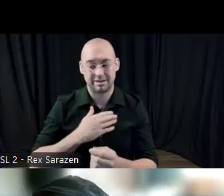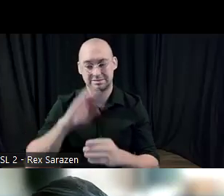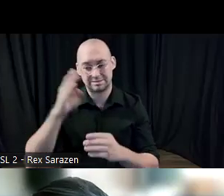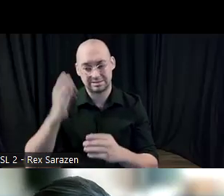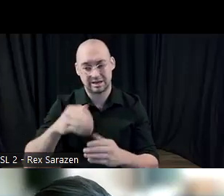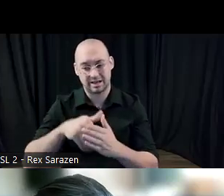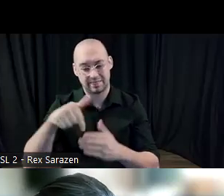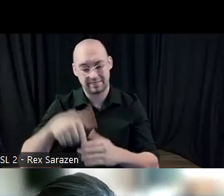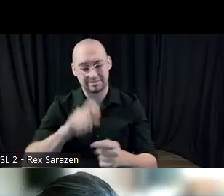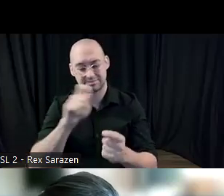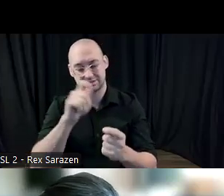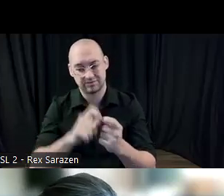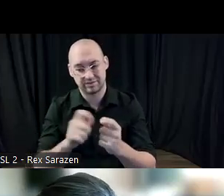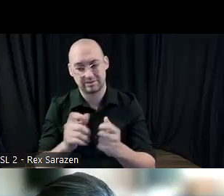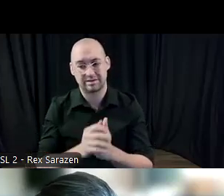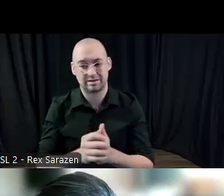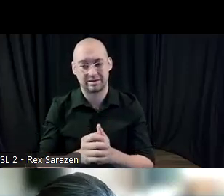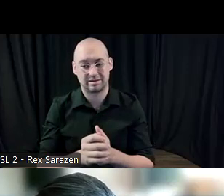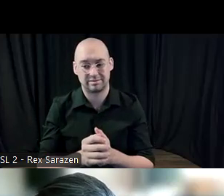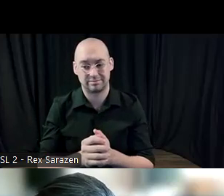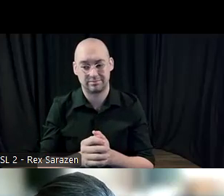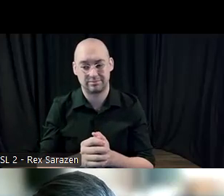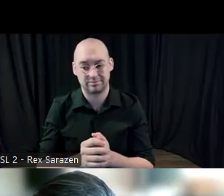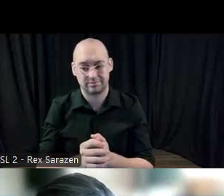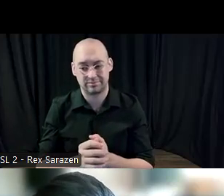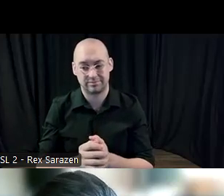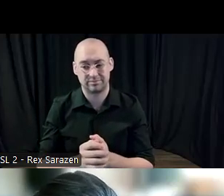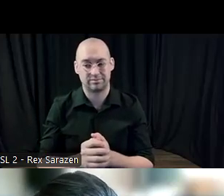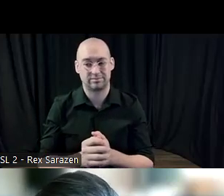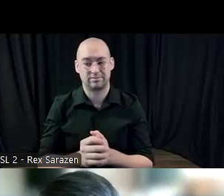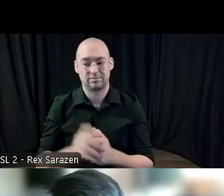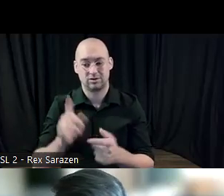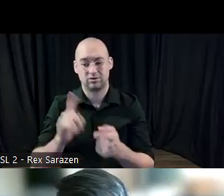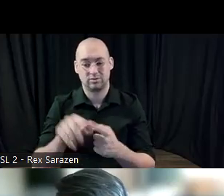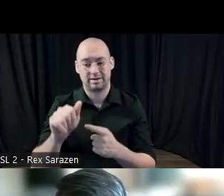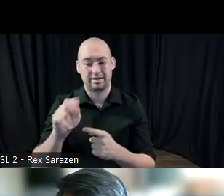specifically. And I'm to Andrea's point,